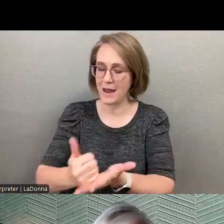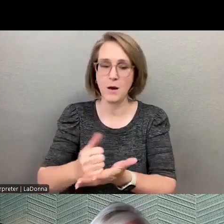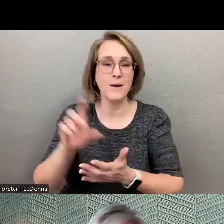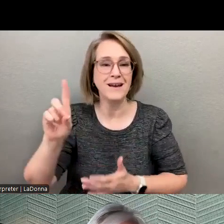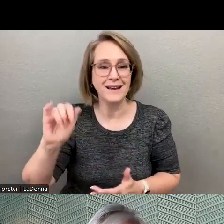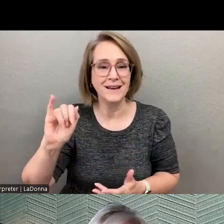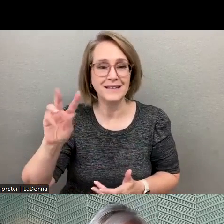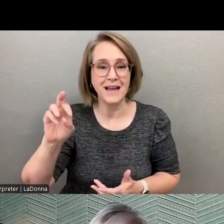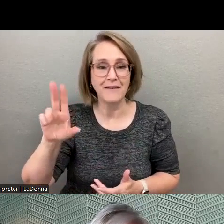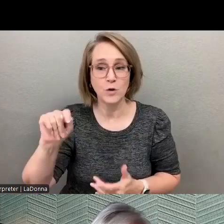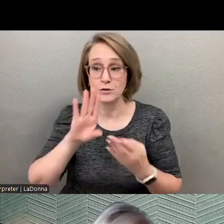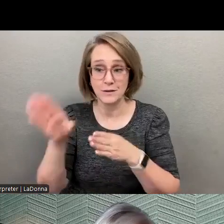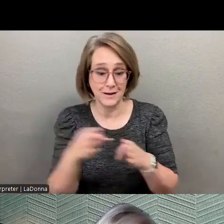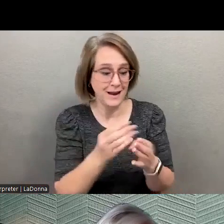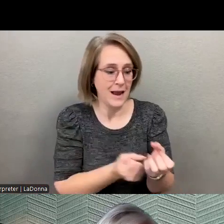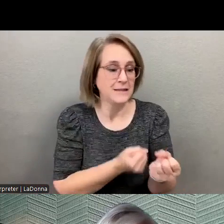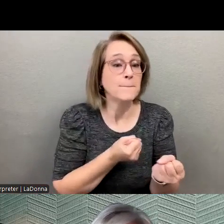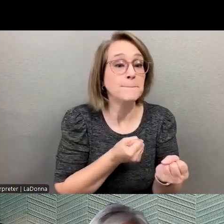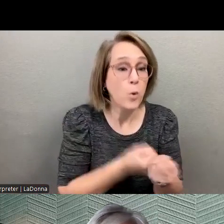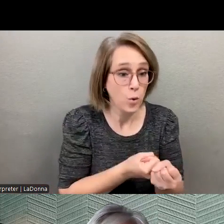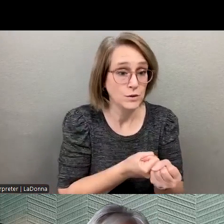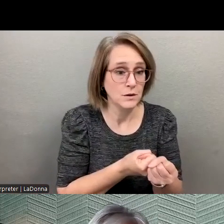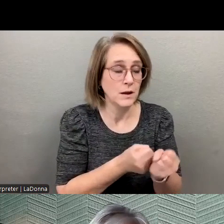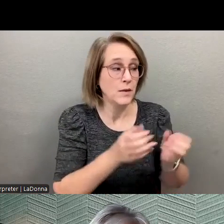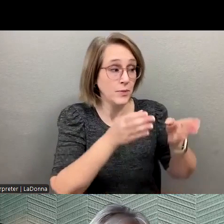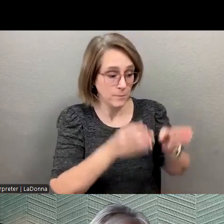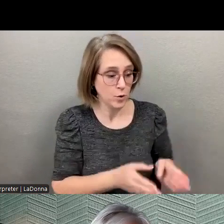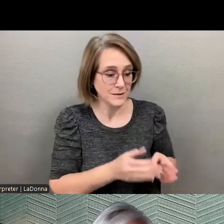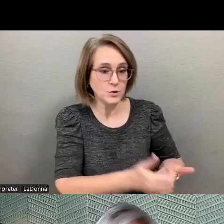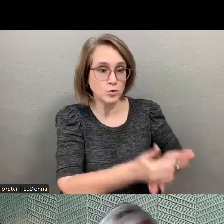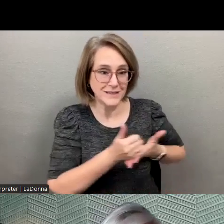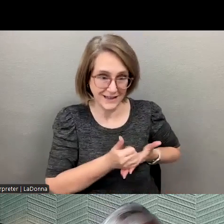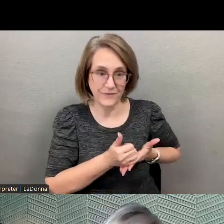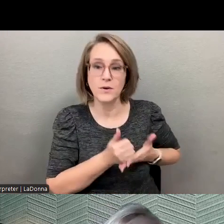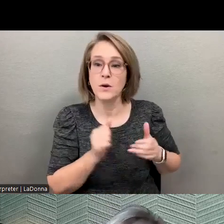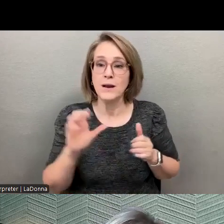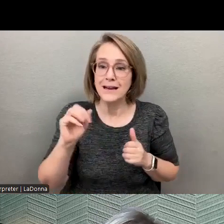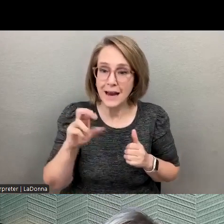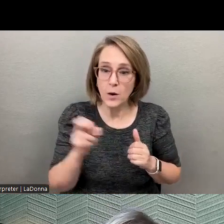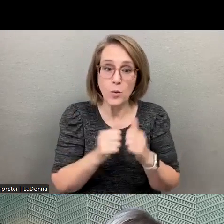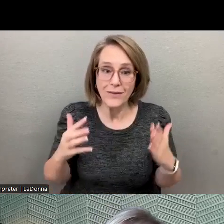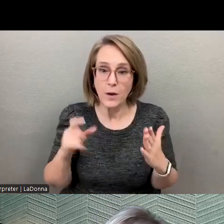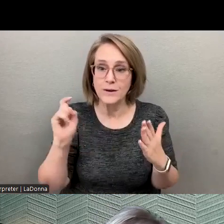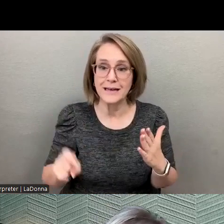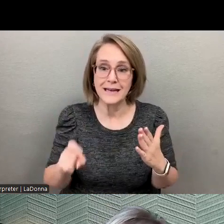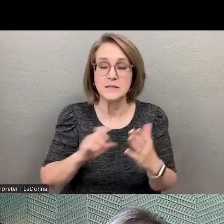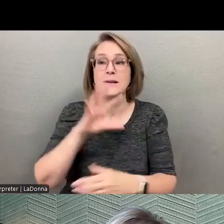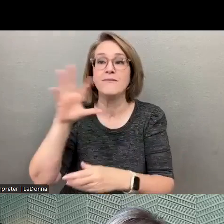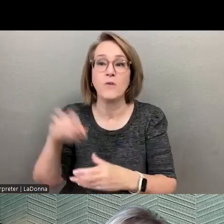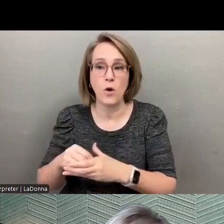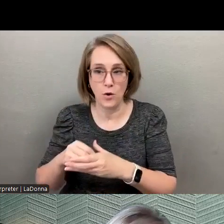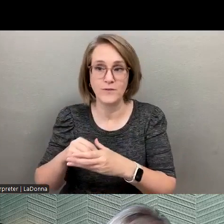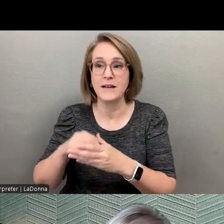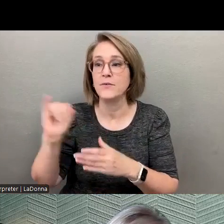divert and support persons in receiving help and care without needing to touch the juvenile